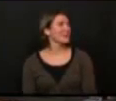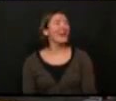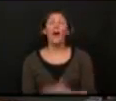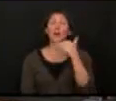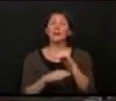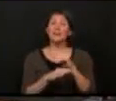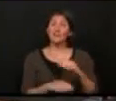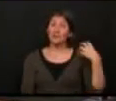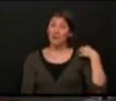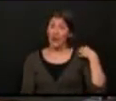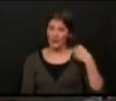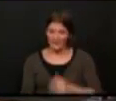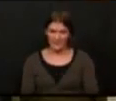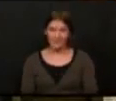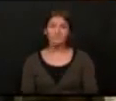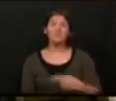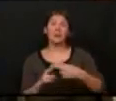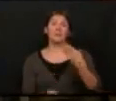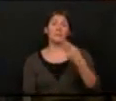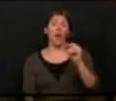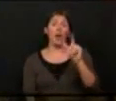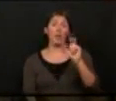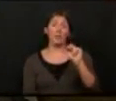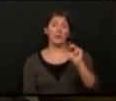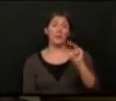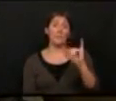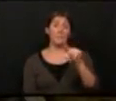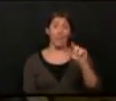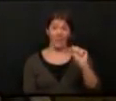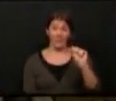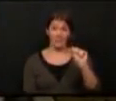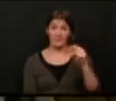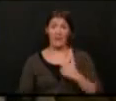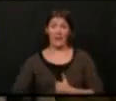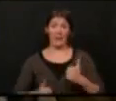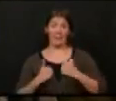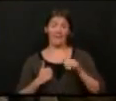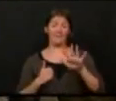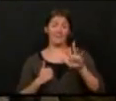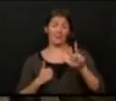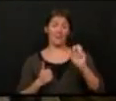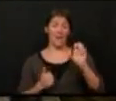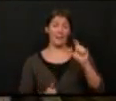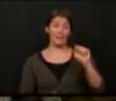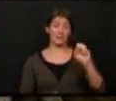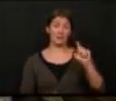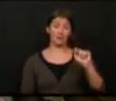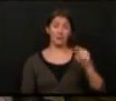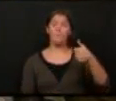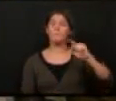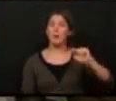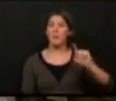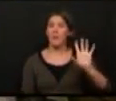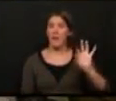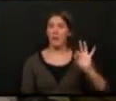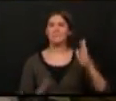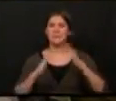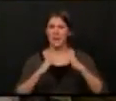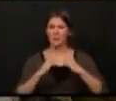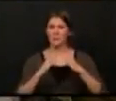Good evening, Chair. My name is Holland Mills. I've lived at 53 Elliott Street, apartment 9 in